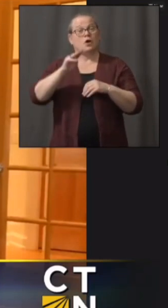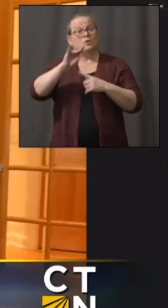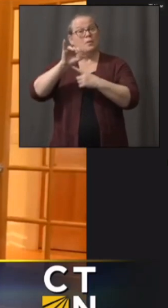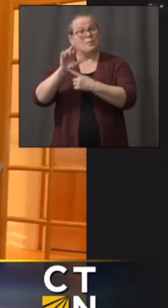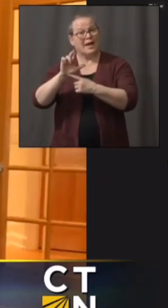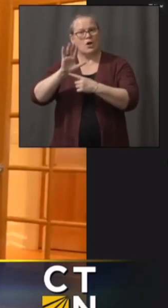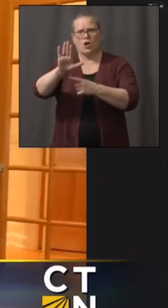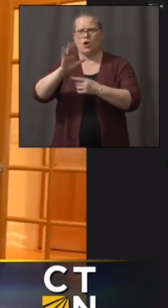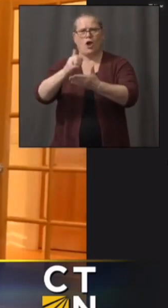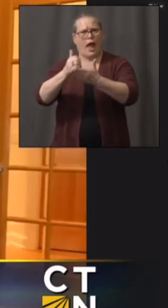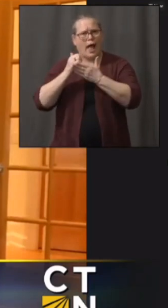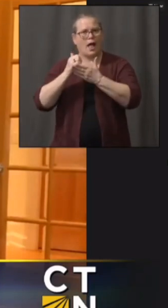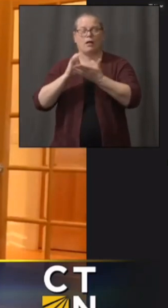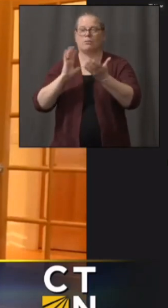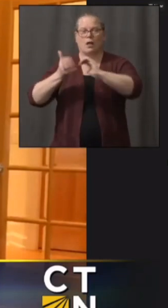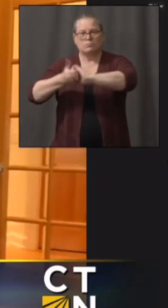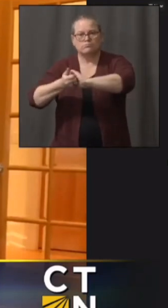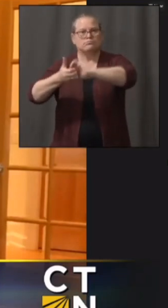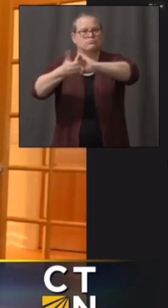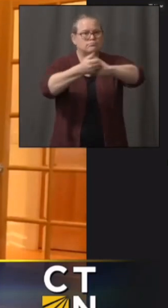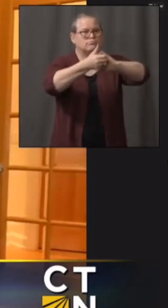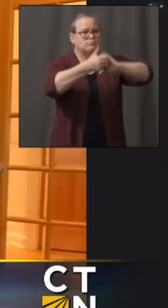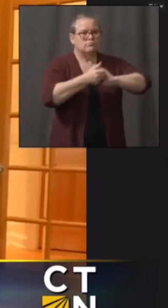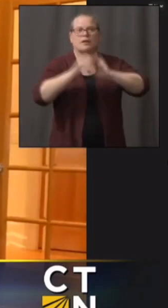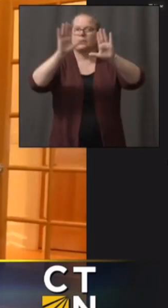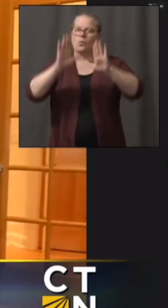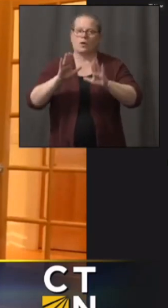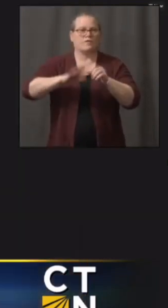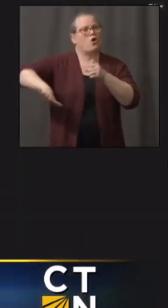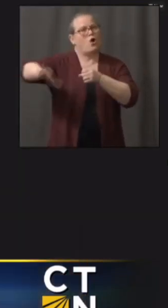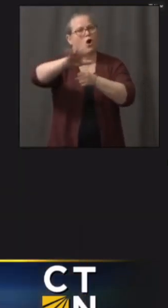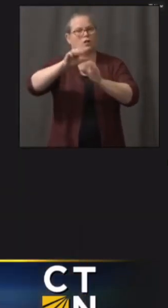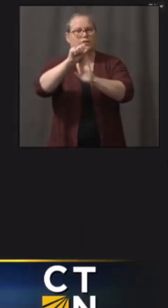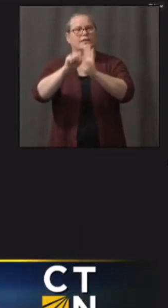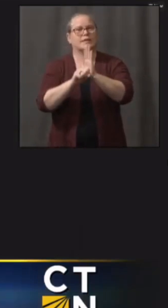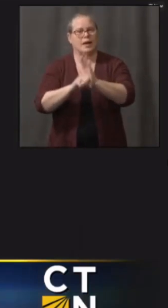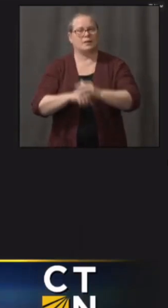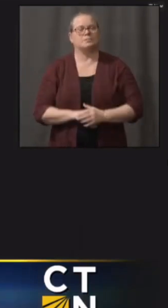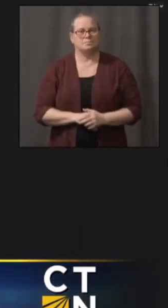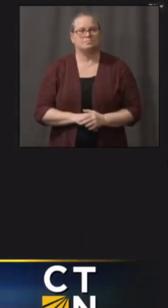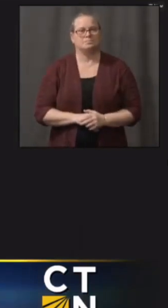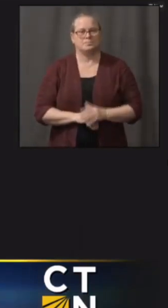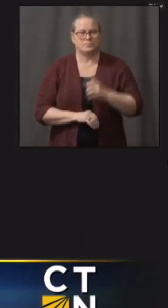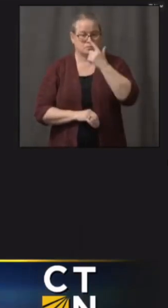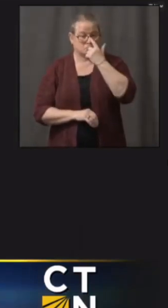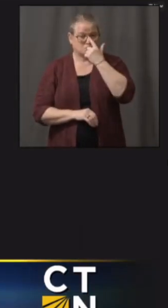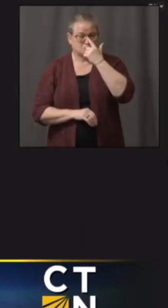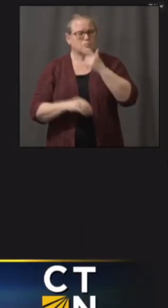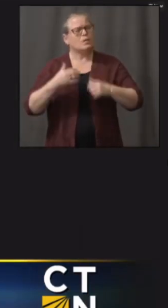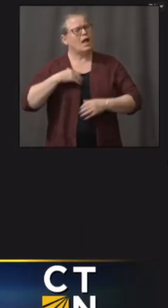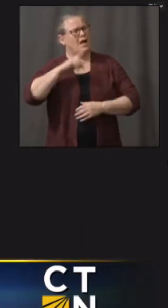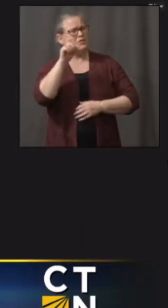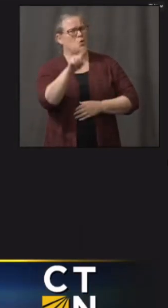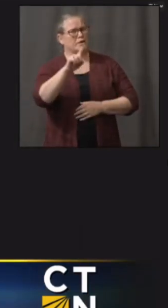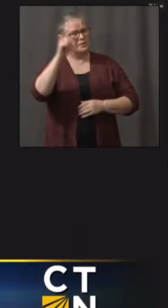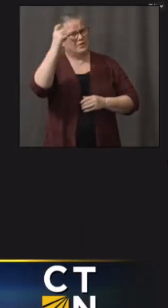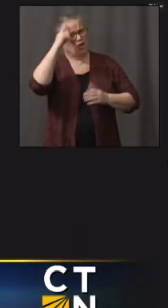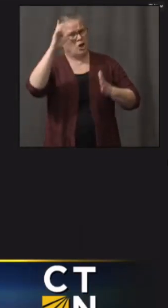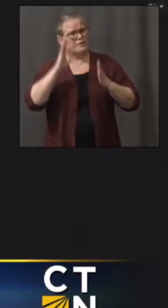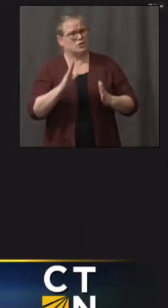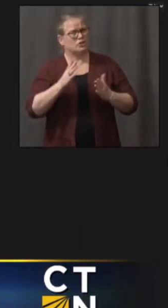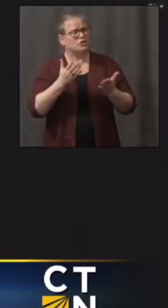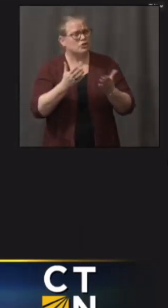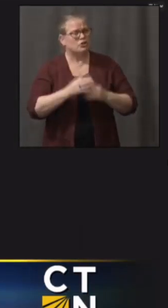been such important partners in our response. And I got to get this question for the governor. It seems that